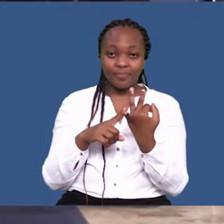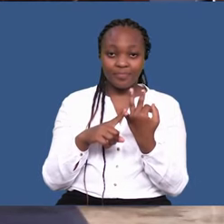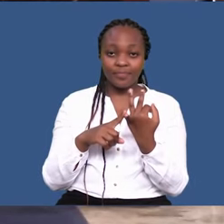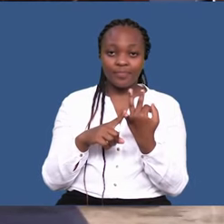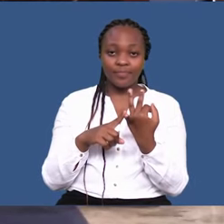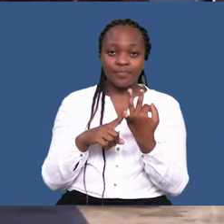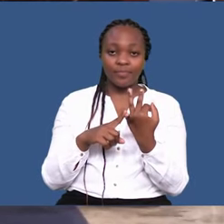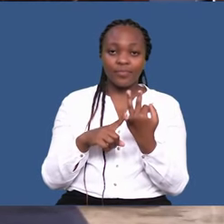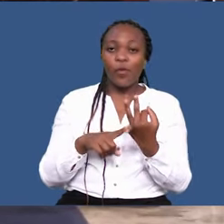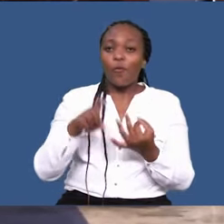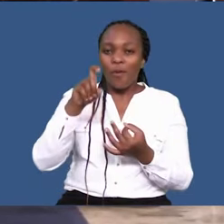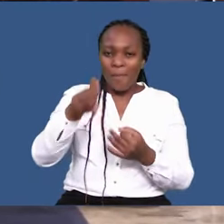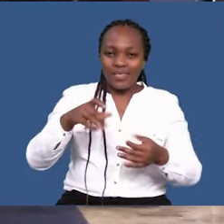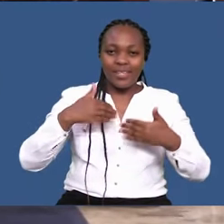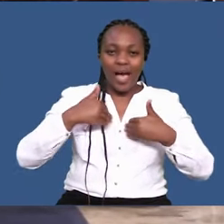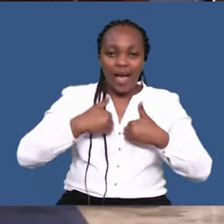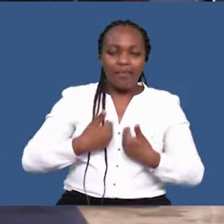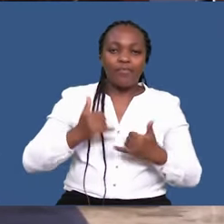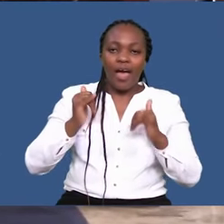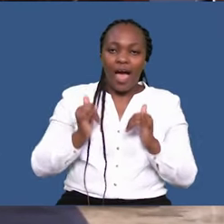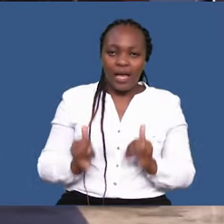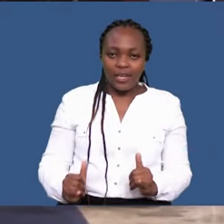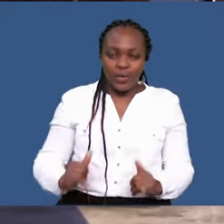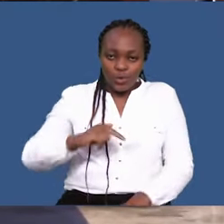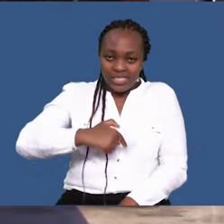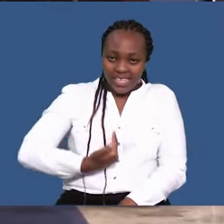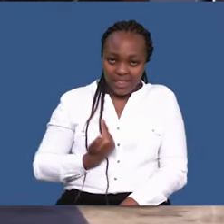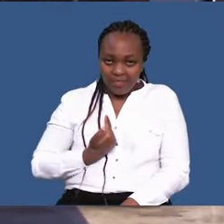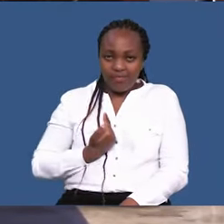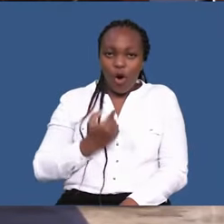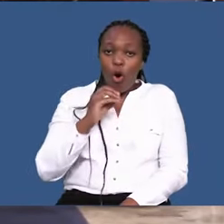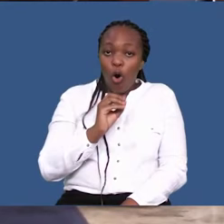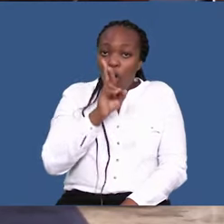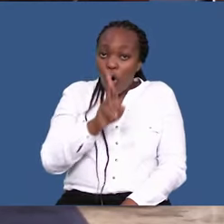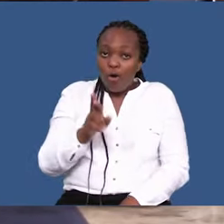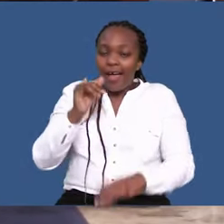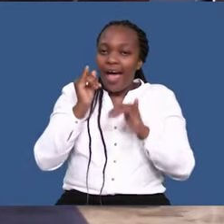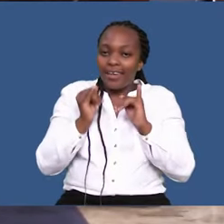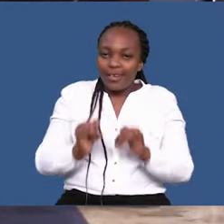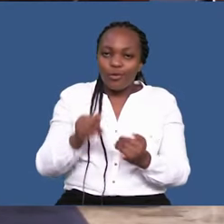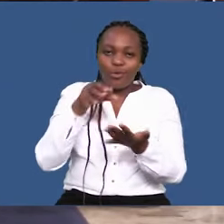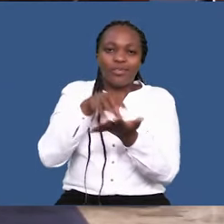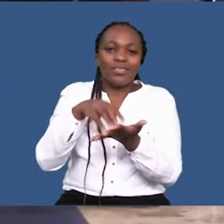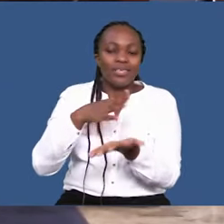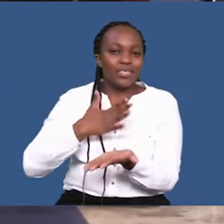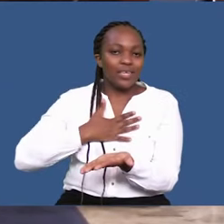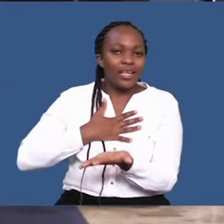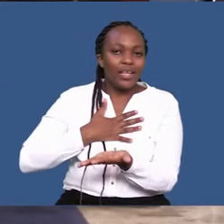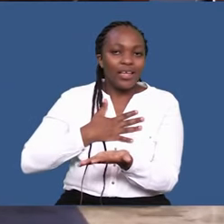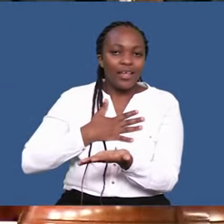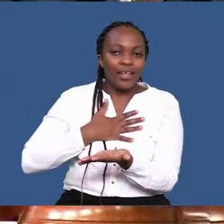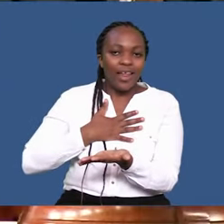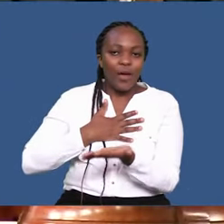to acquire a new self and a new status, a new nature. Because